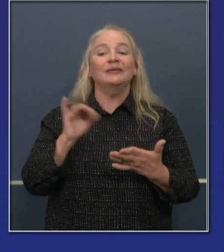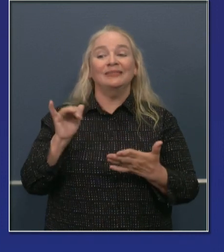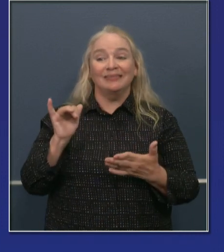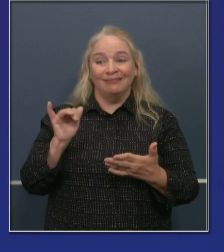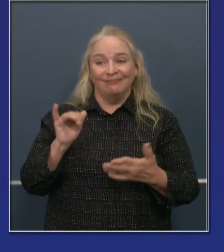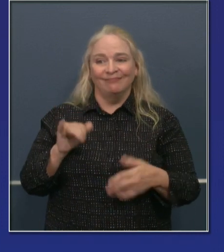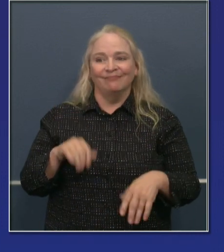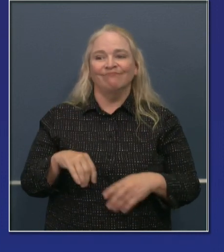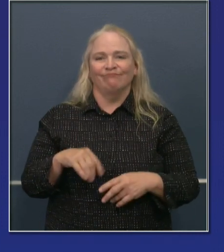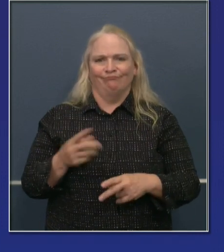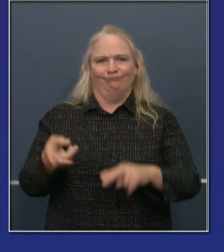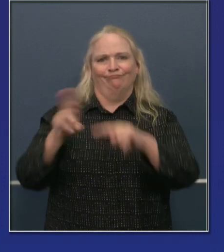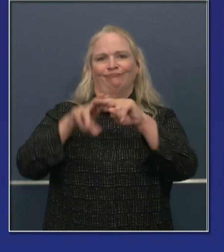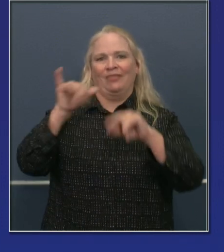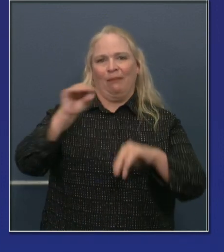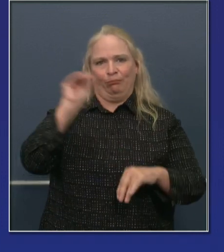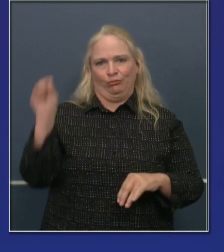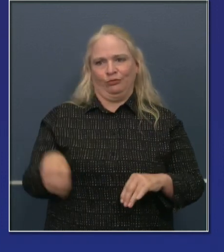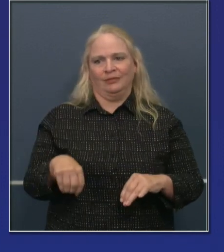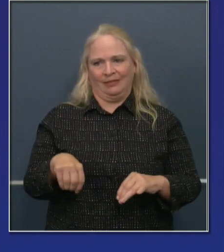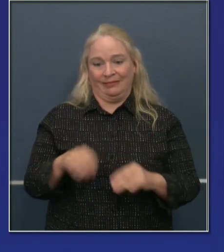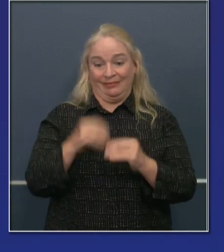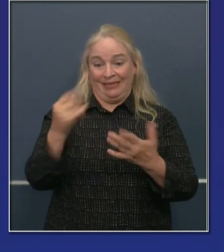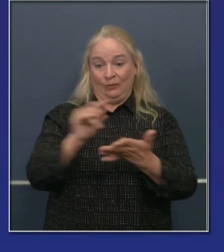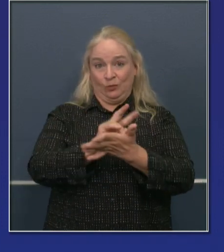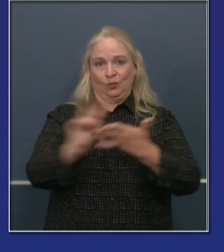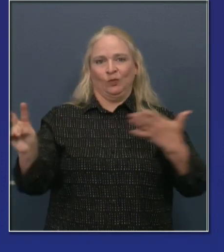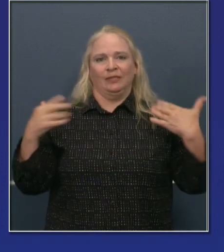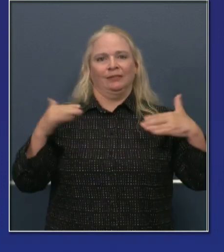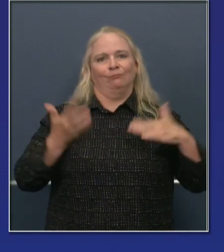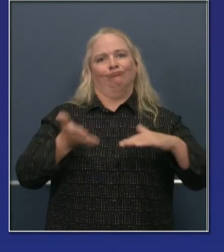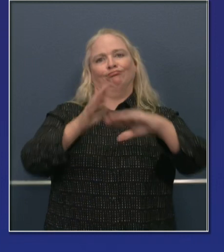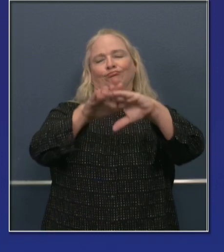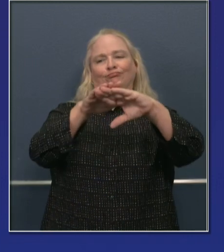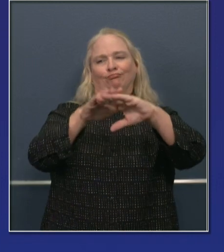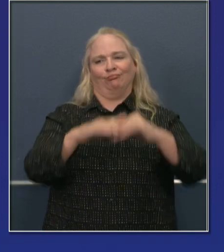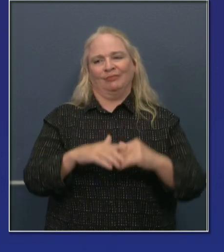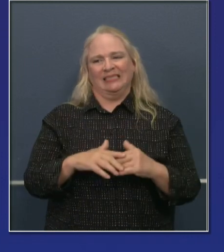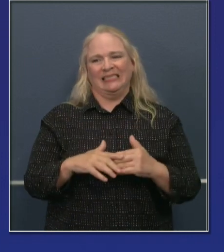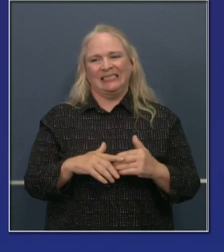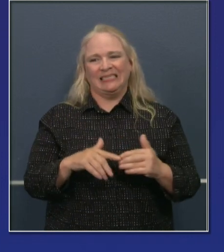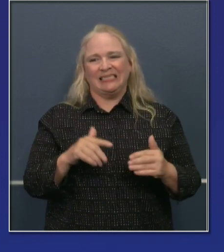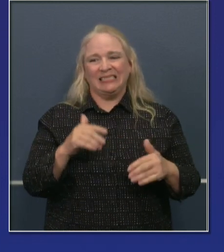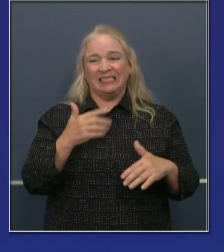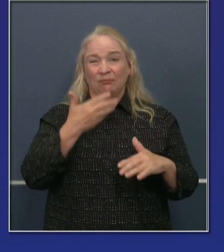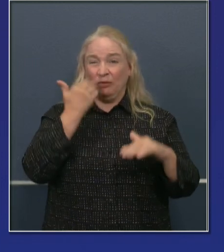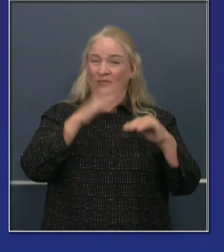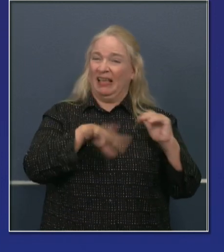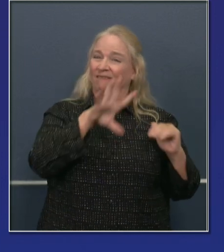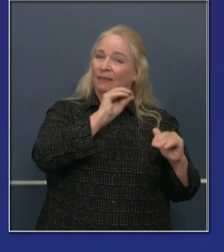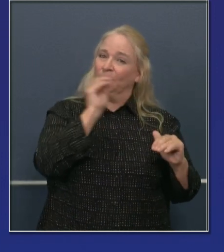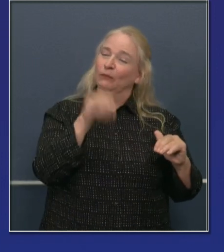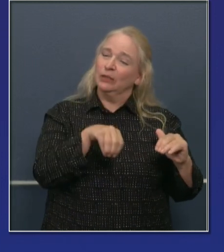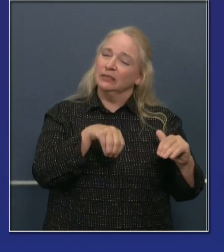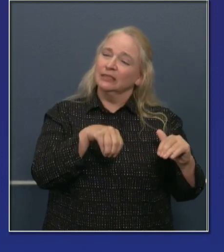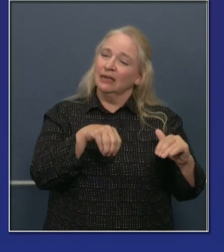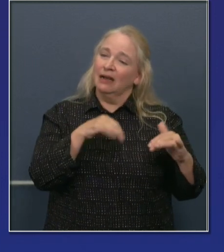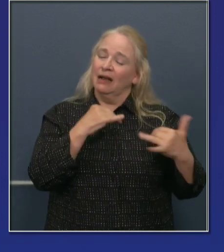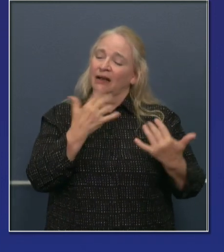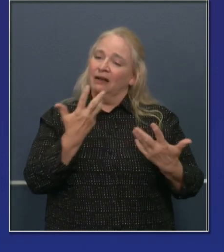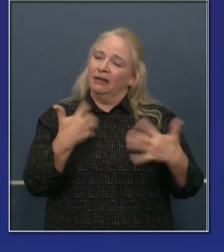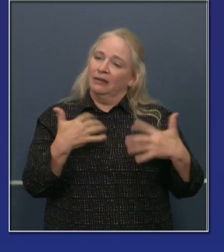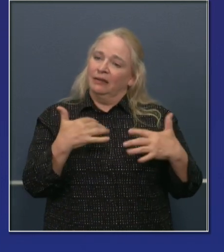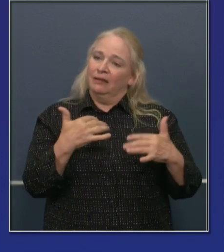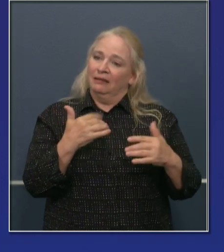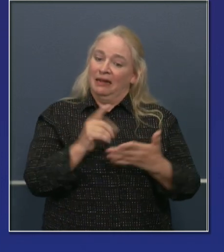over a 2-week period. That's a little bit better than the 50% that we presented to you a